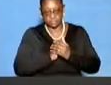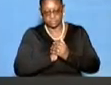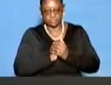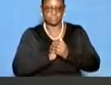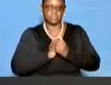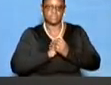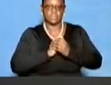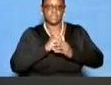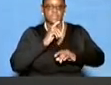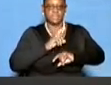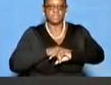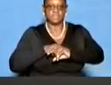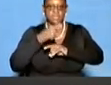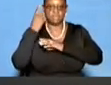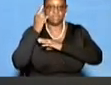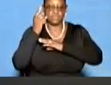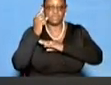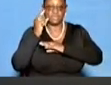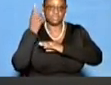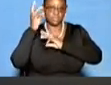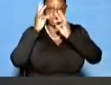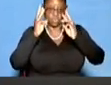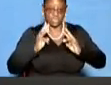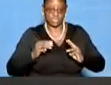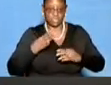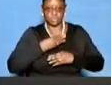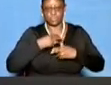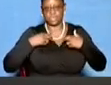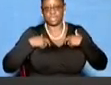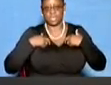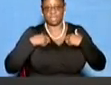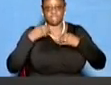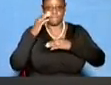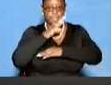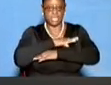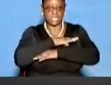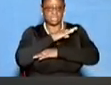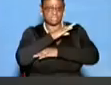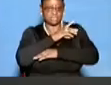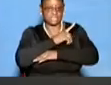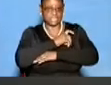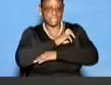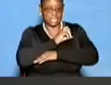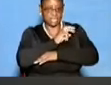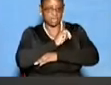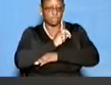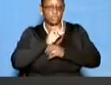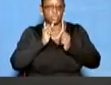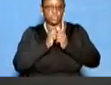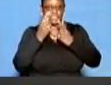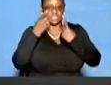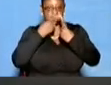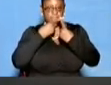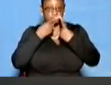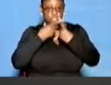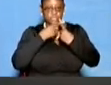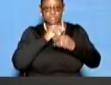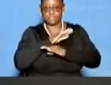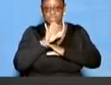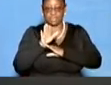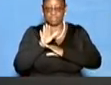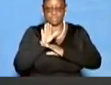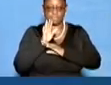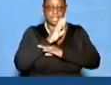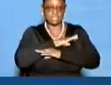It's time now for a check on tonight's weather forecast. Chief Meteorologist Basil Dean joins us in studio with the latest temperatures. Good evening,